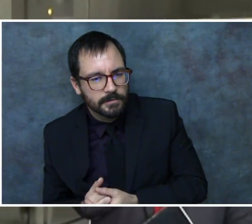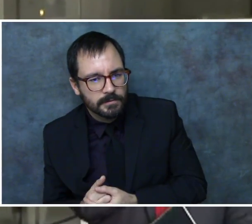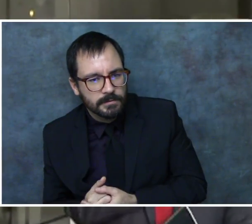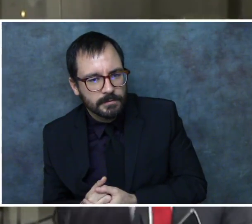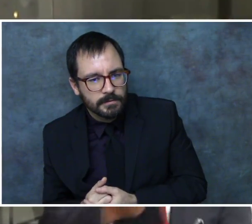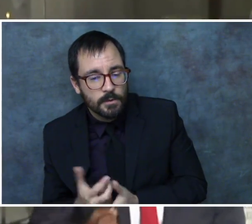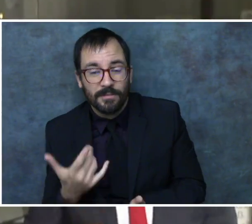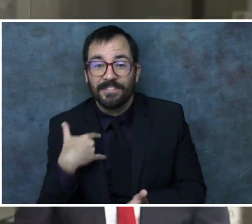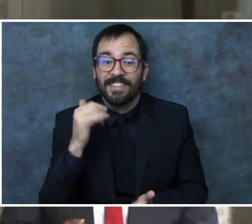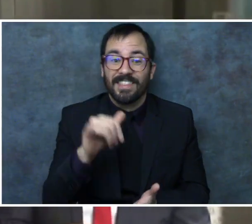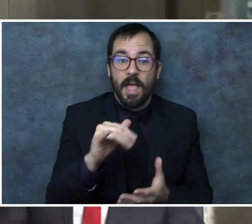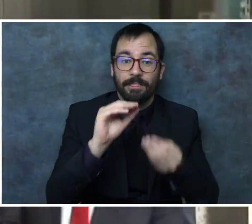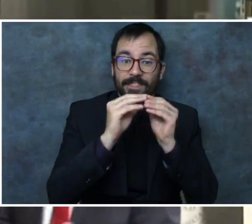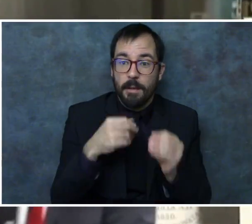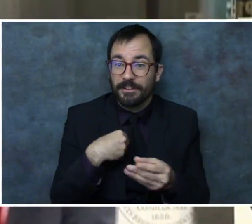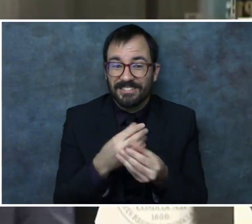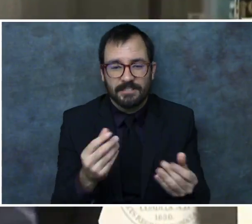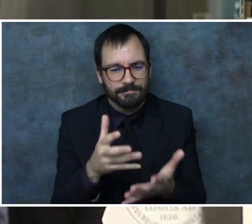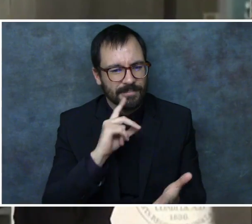later.